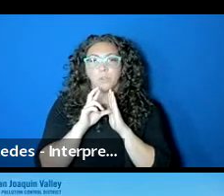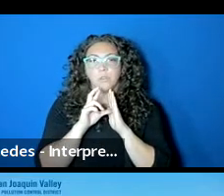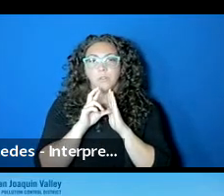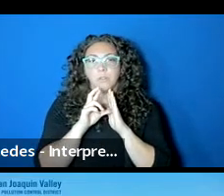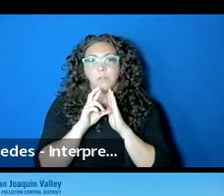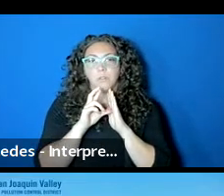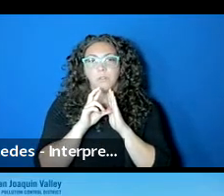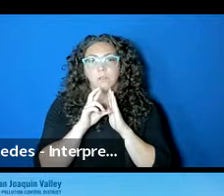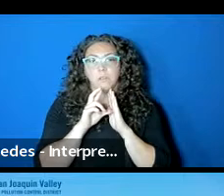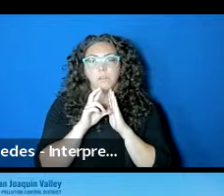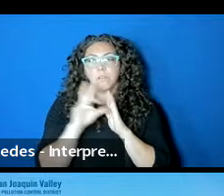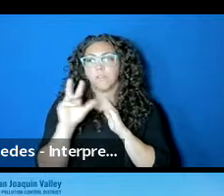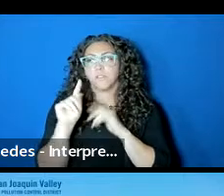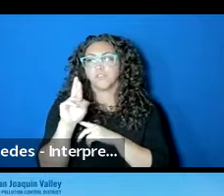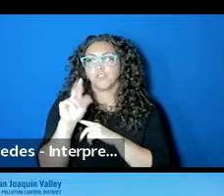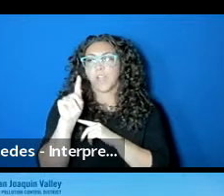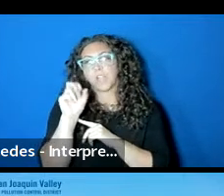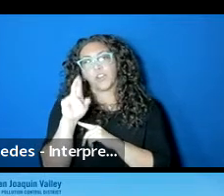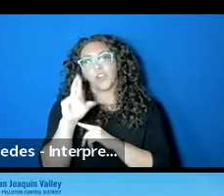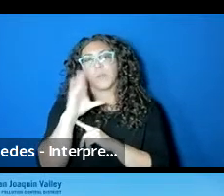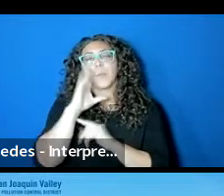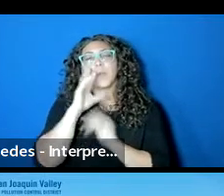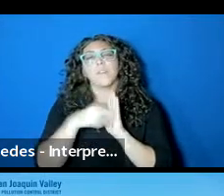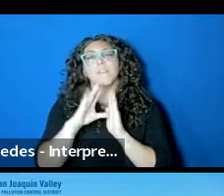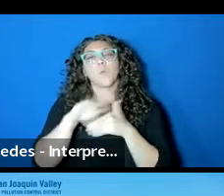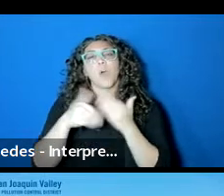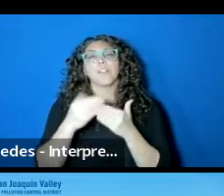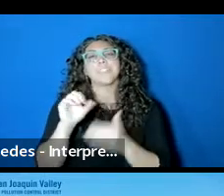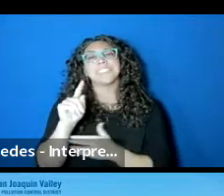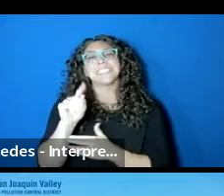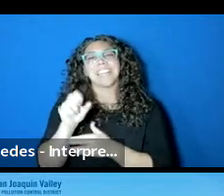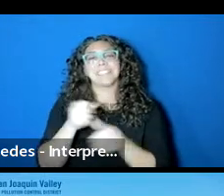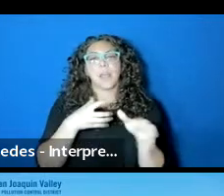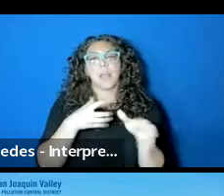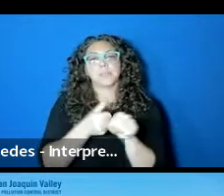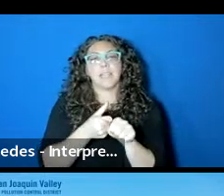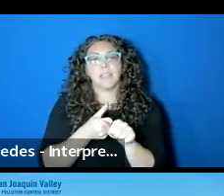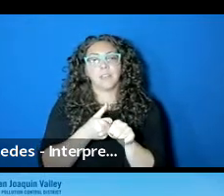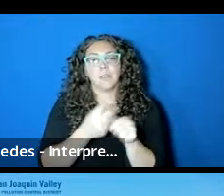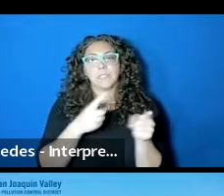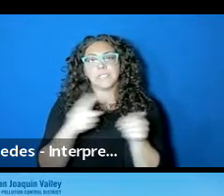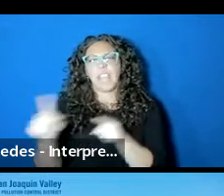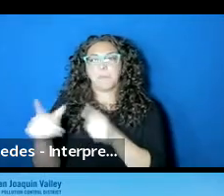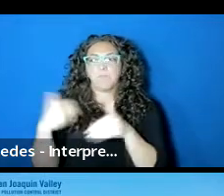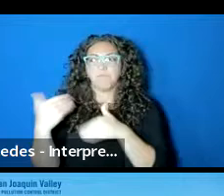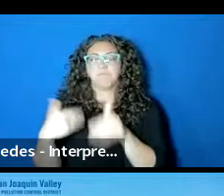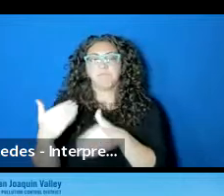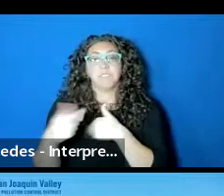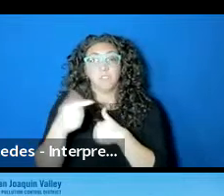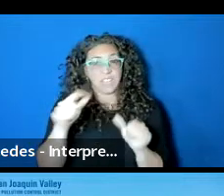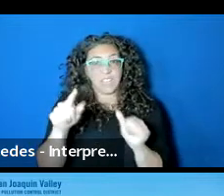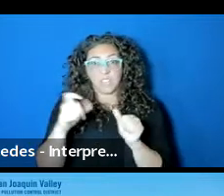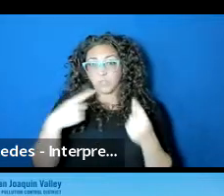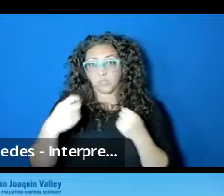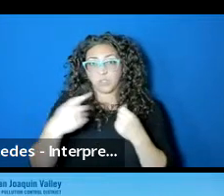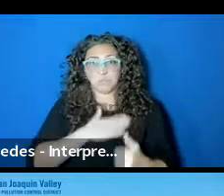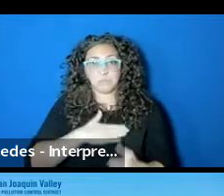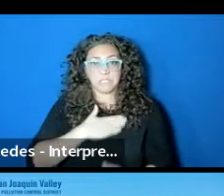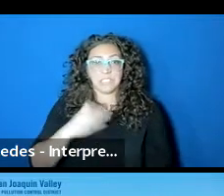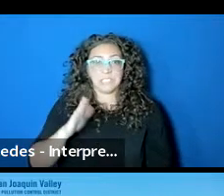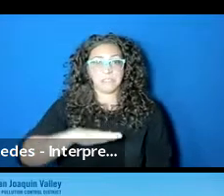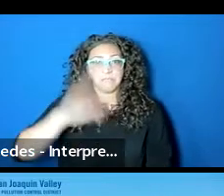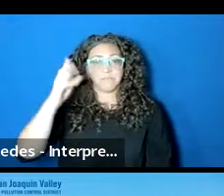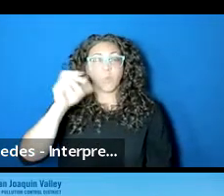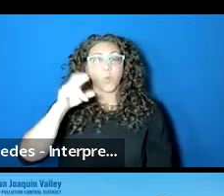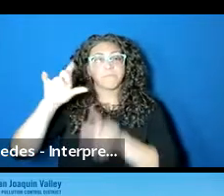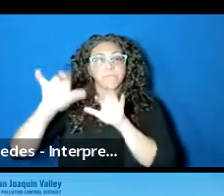the progress and the status of the things that are being tracked. If you have any questions, please feel free to put the questions in the chat or